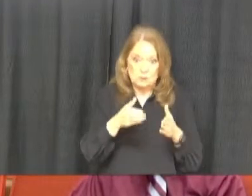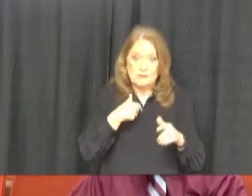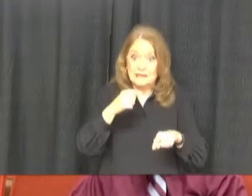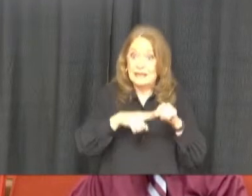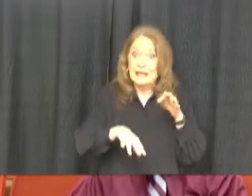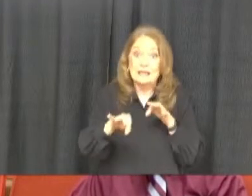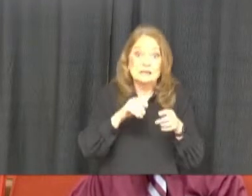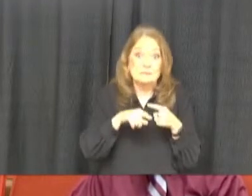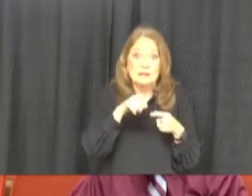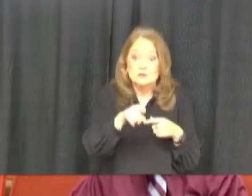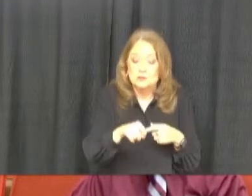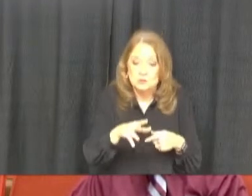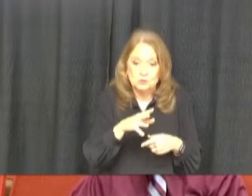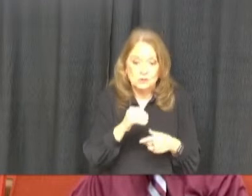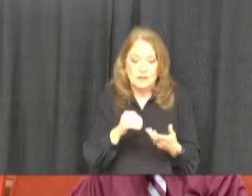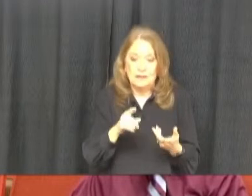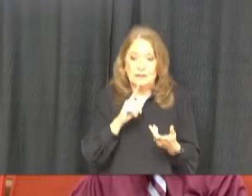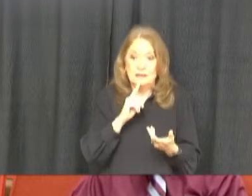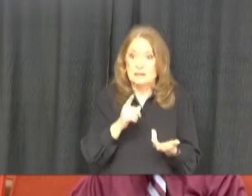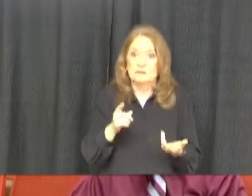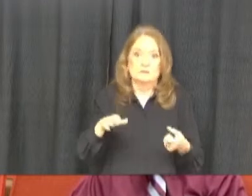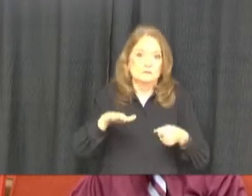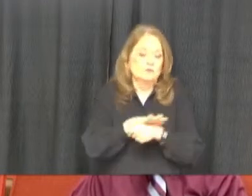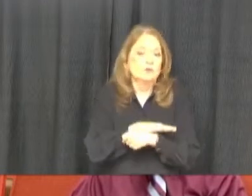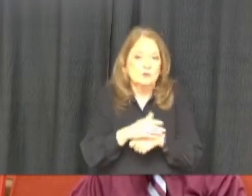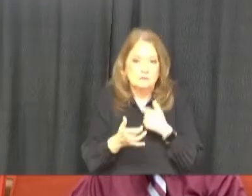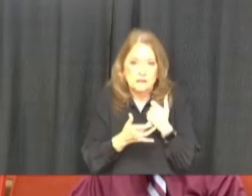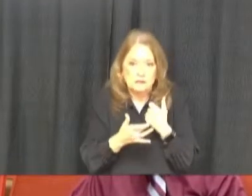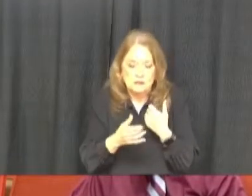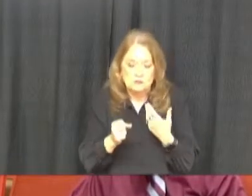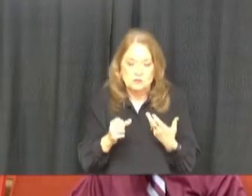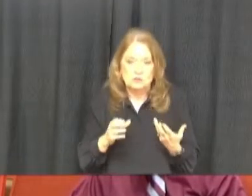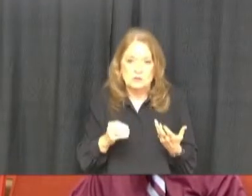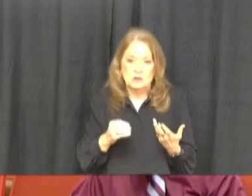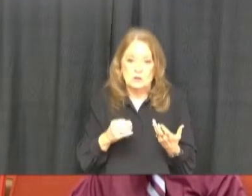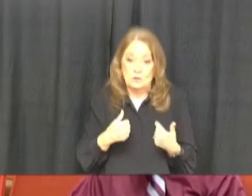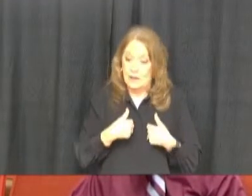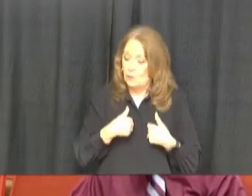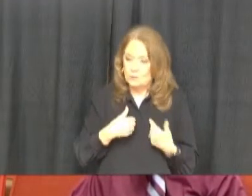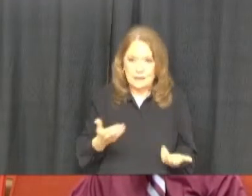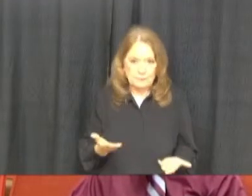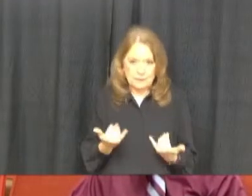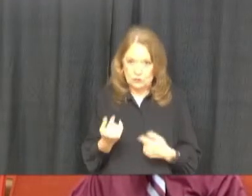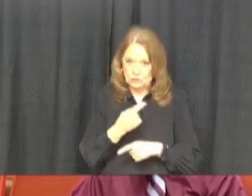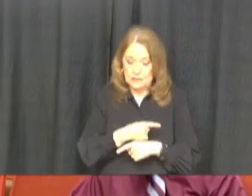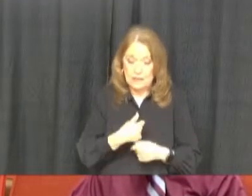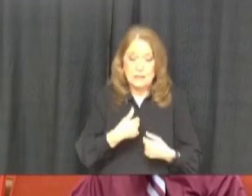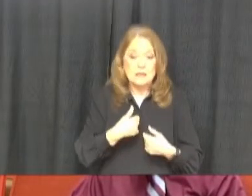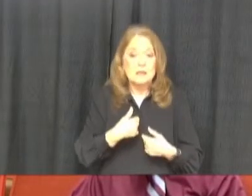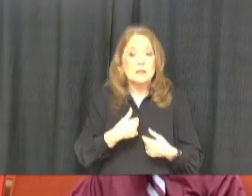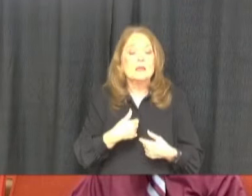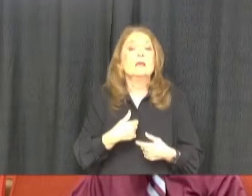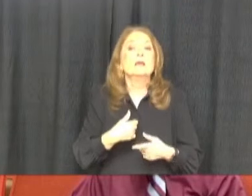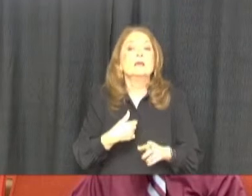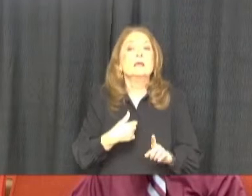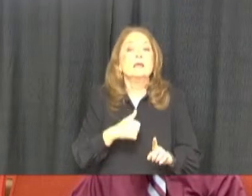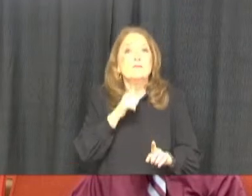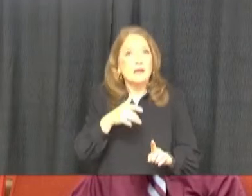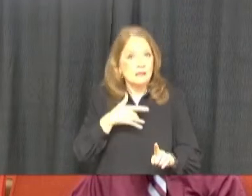you, and it is saturated in technology. So I wouldn't be here today if I didn't believe it was